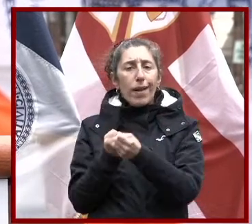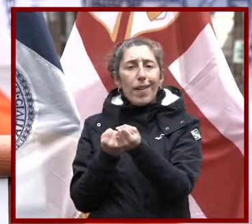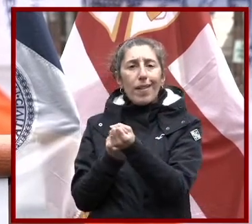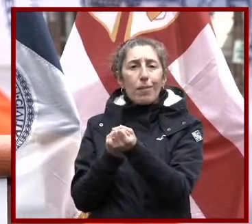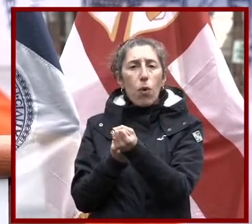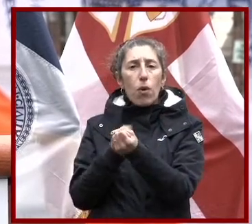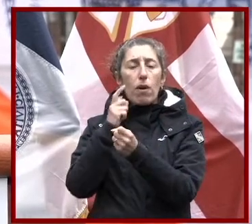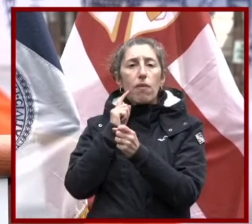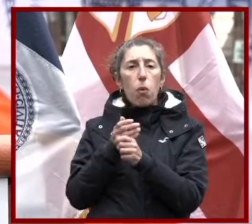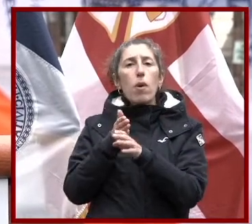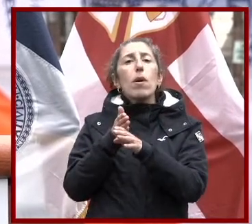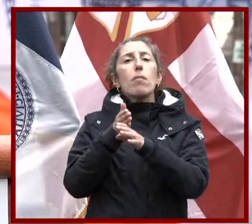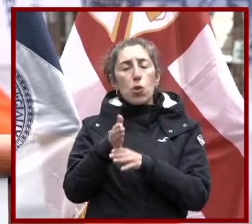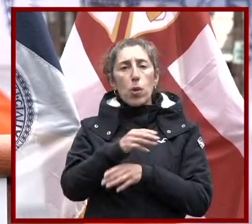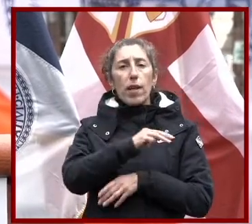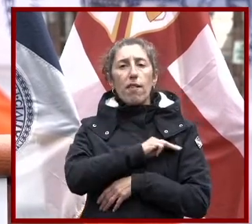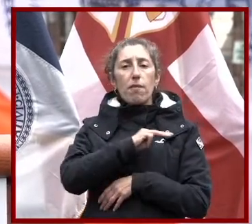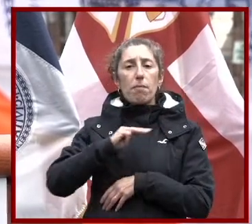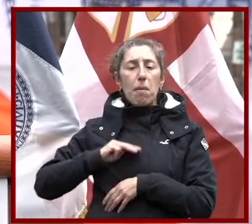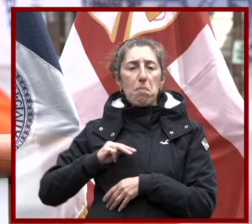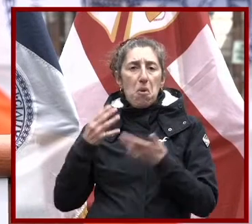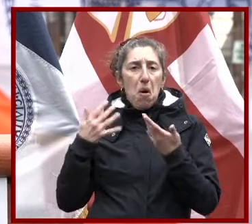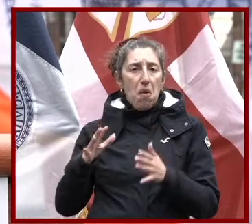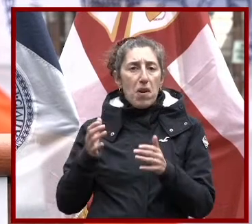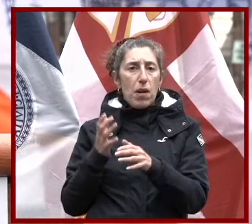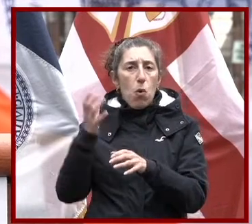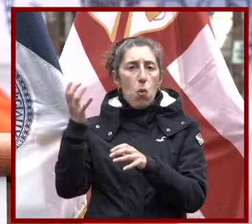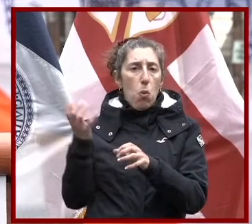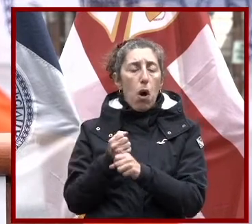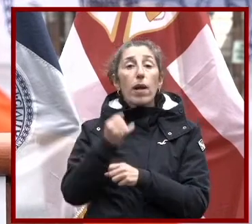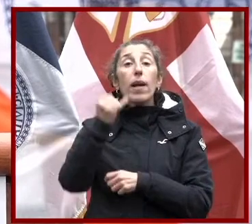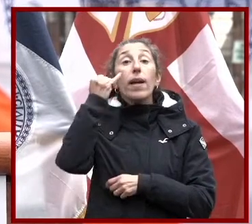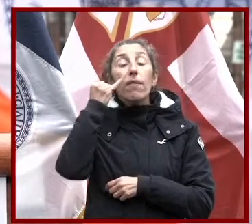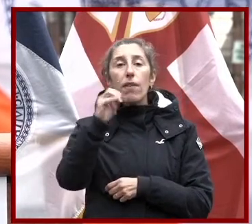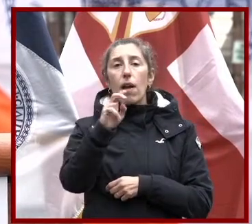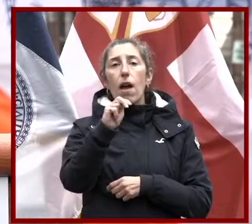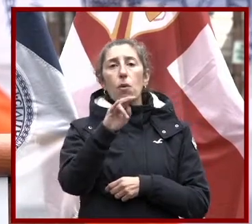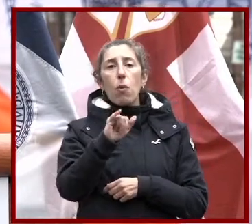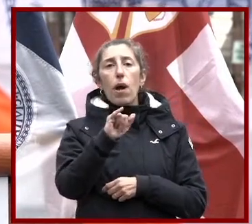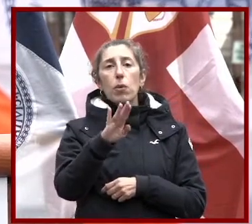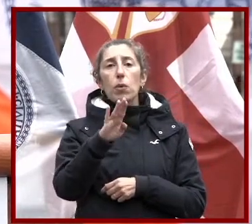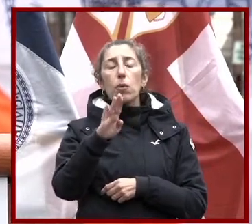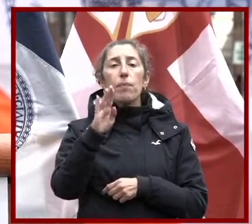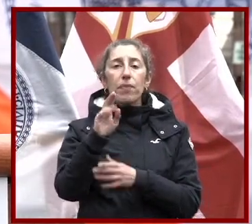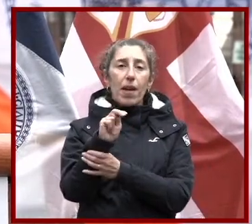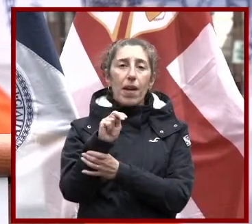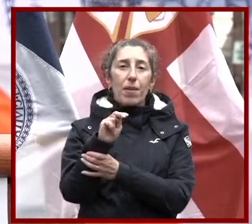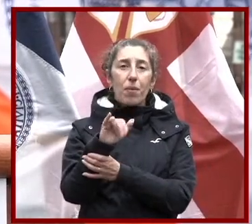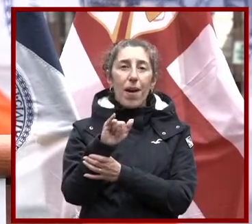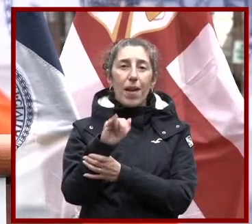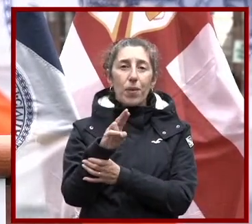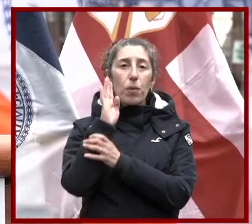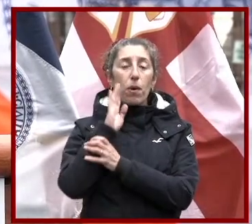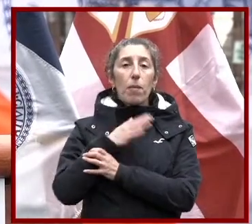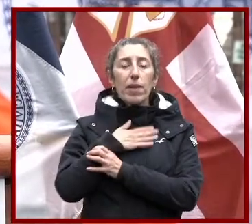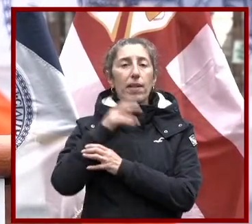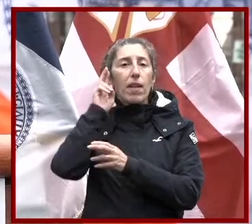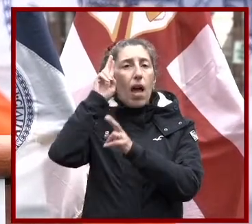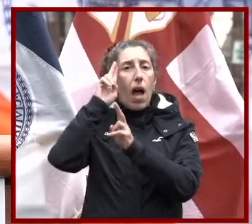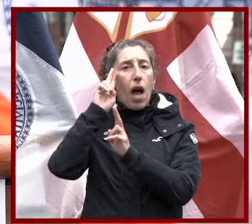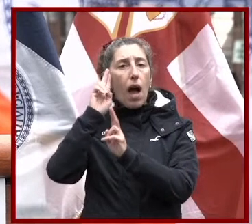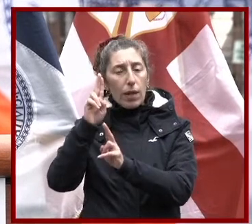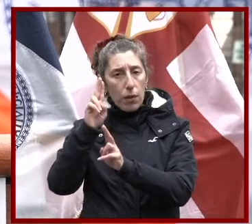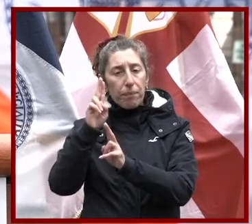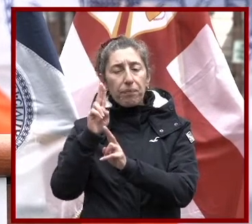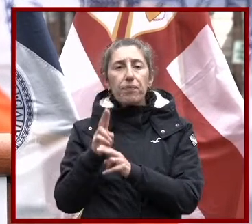members. If they do this simple thing, they honor the legacy of the workers who